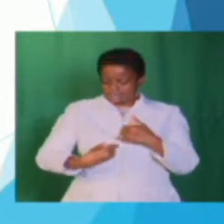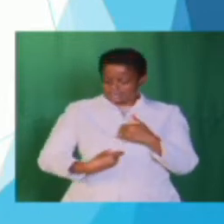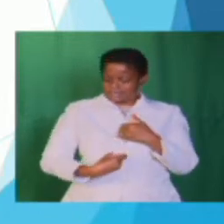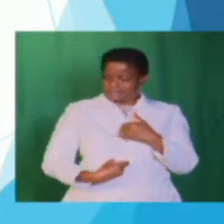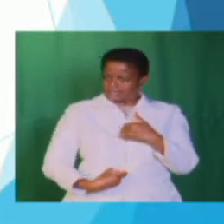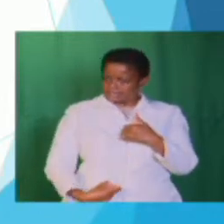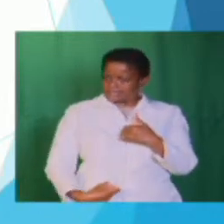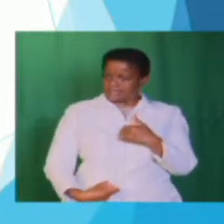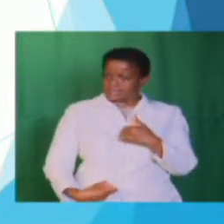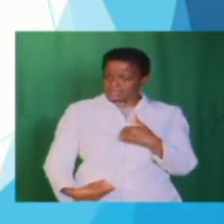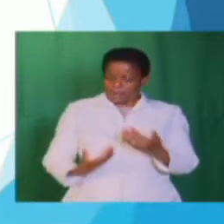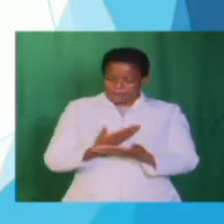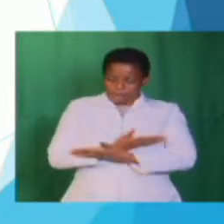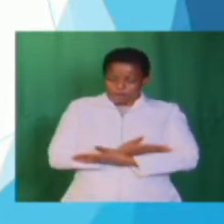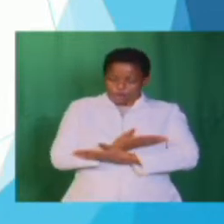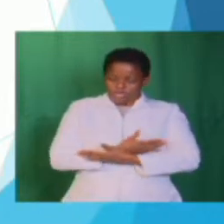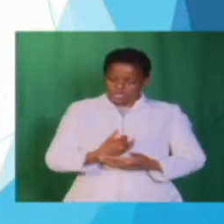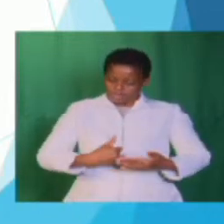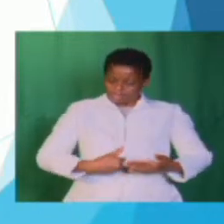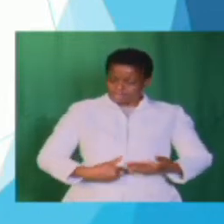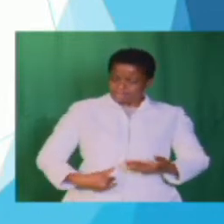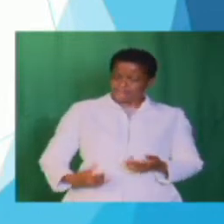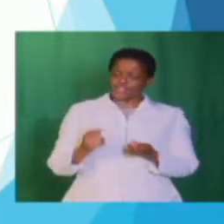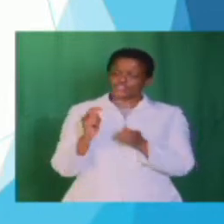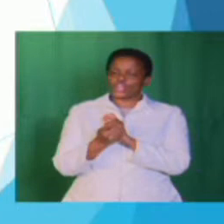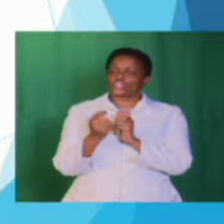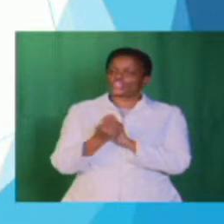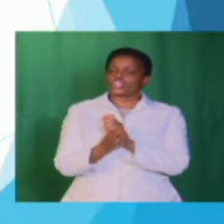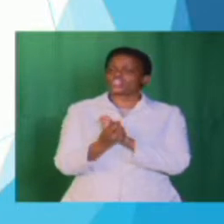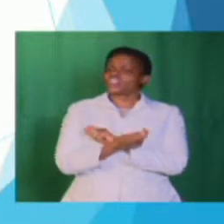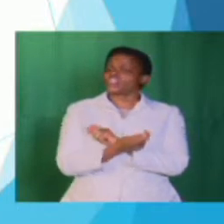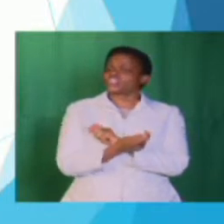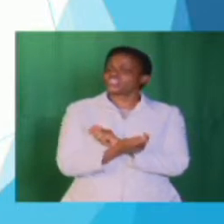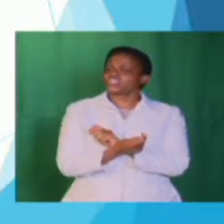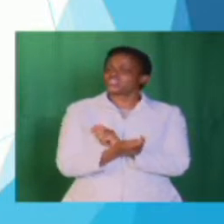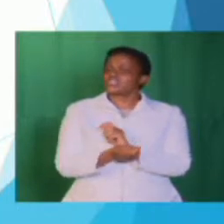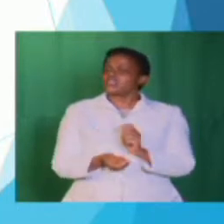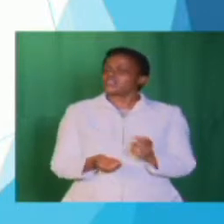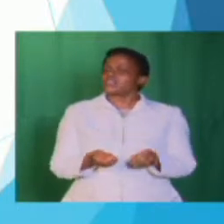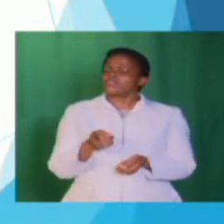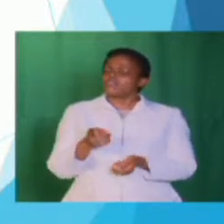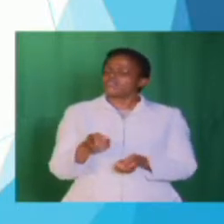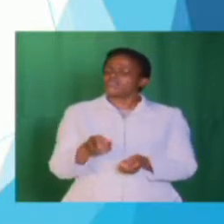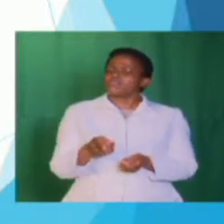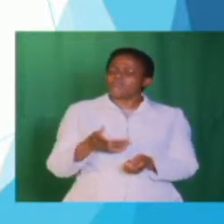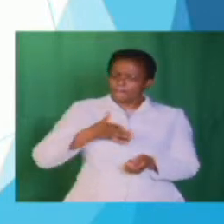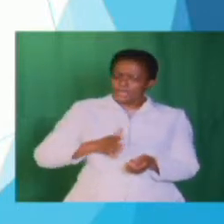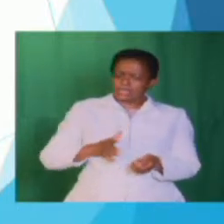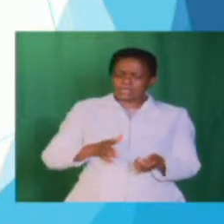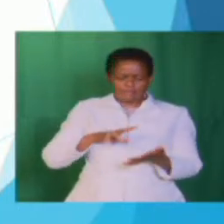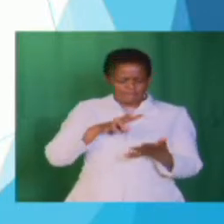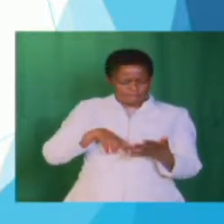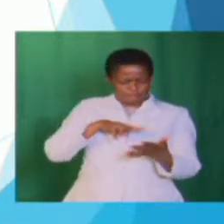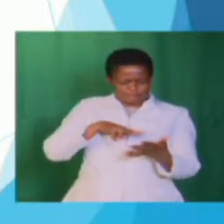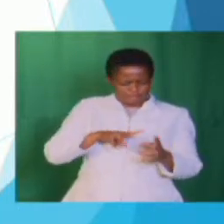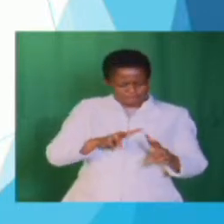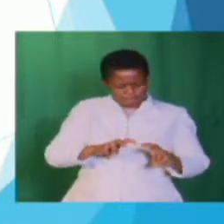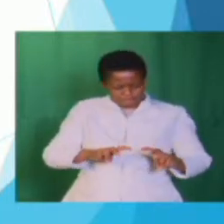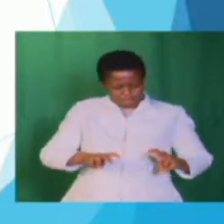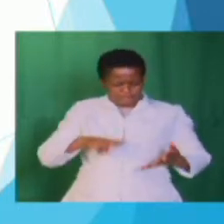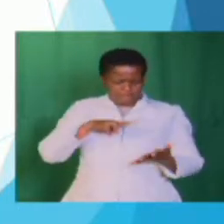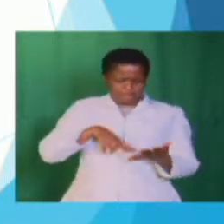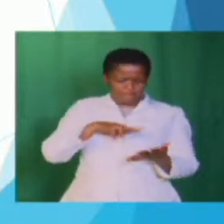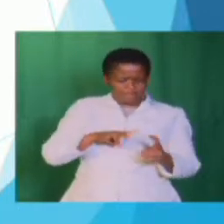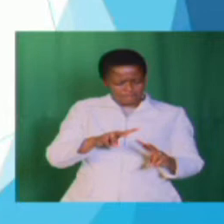the topics that is in our Language for Life book 2. So you're going to now research and read further so that when you